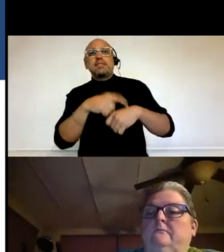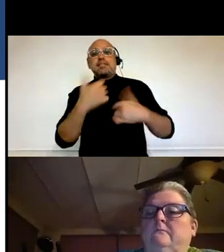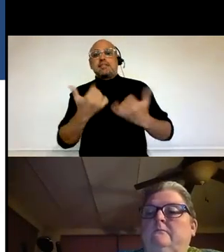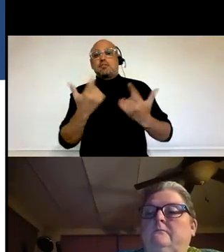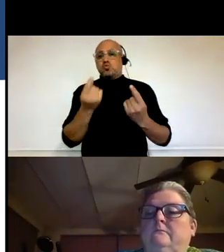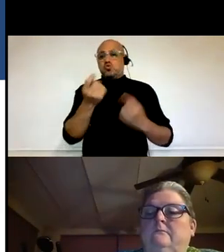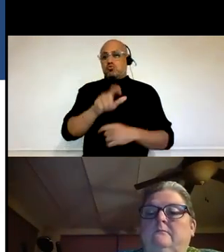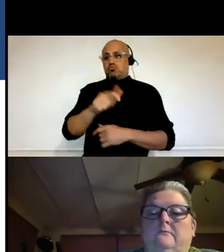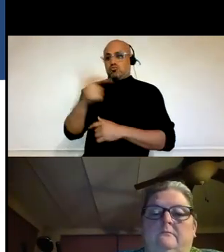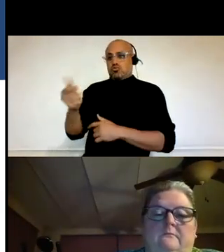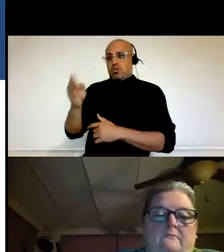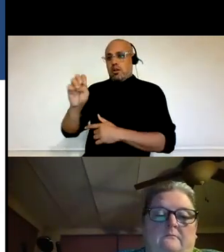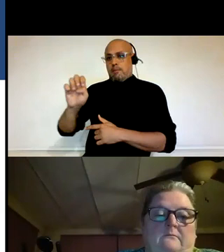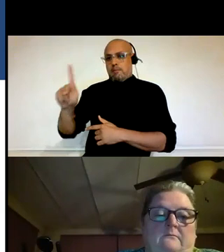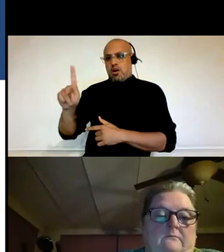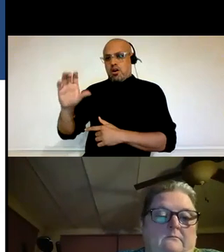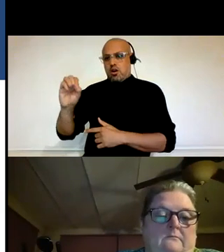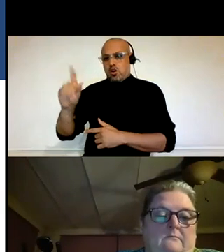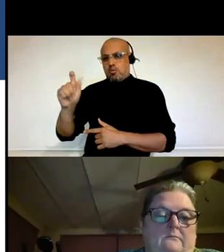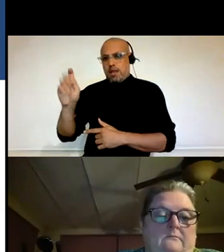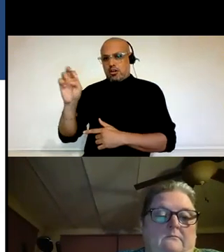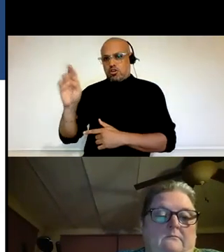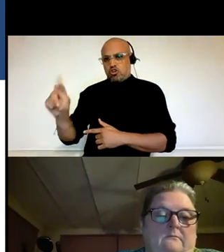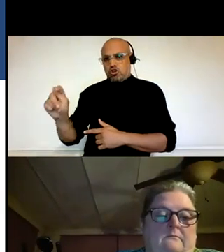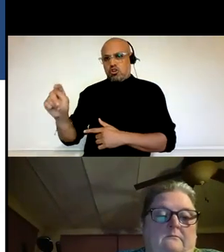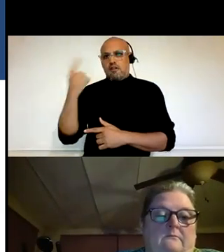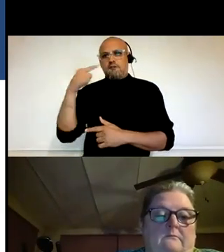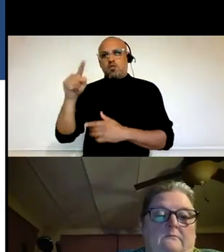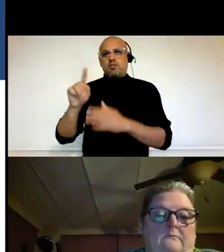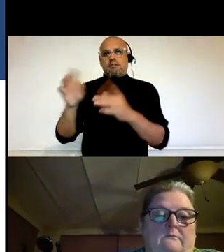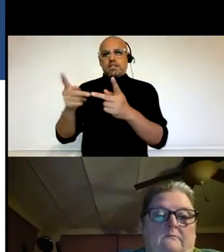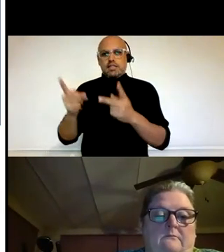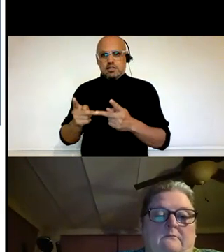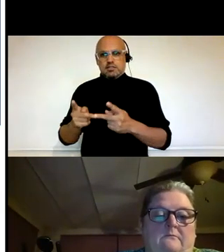to Mark Hovatter with facilities. Thank you.